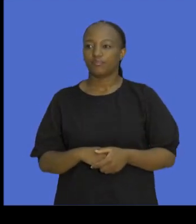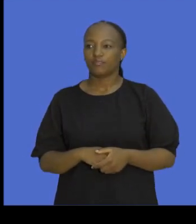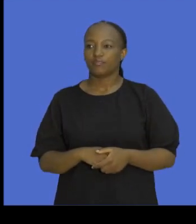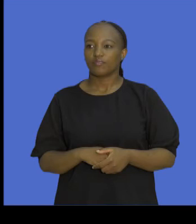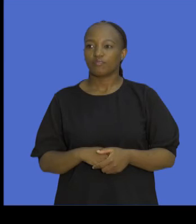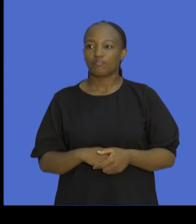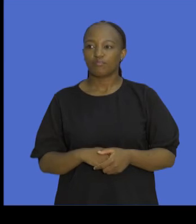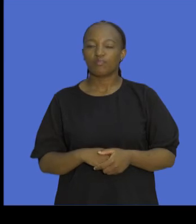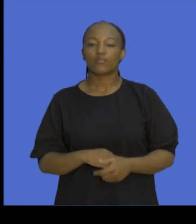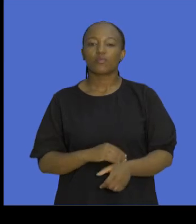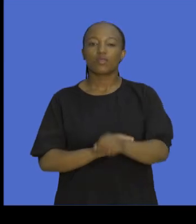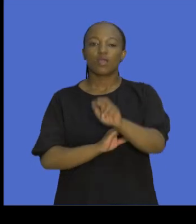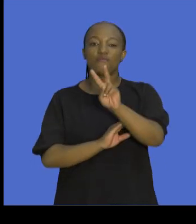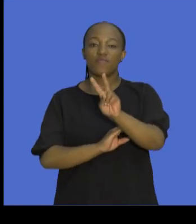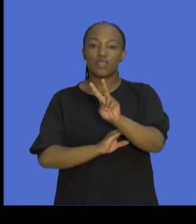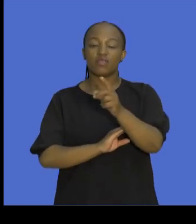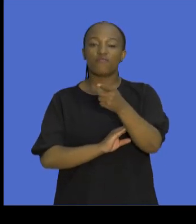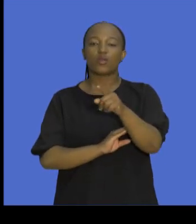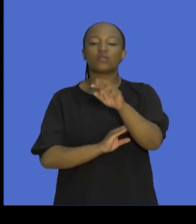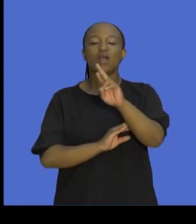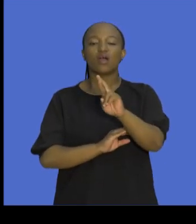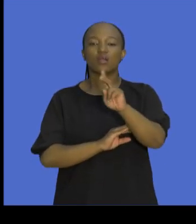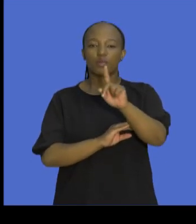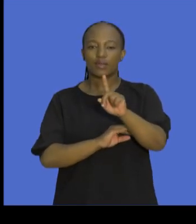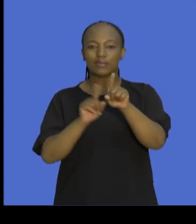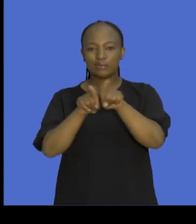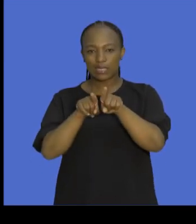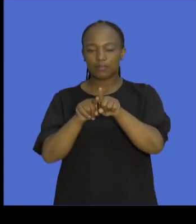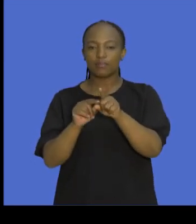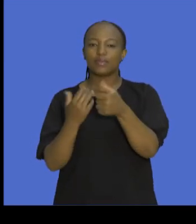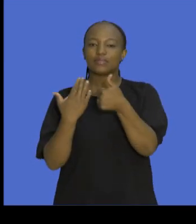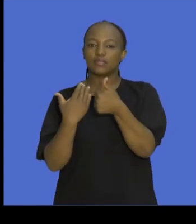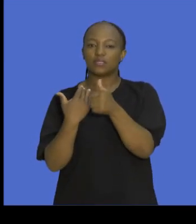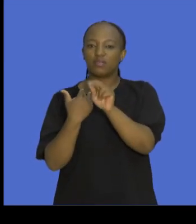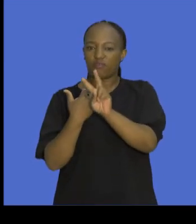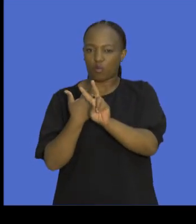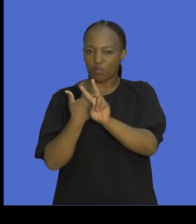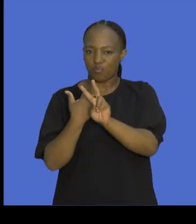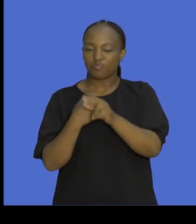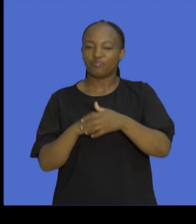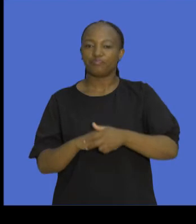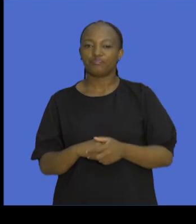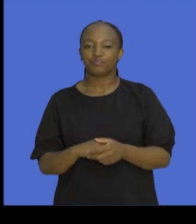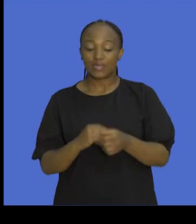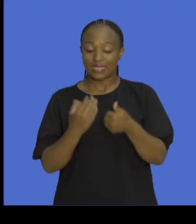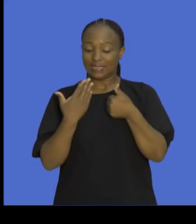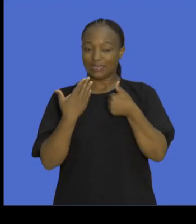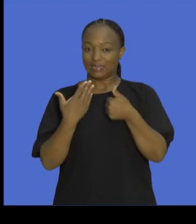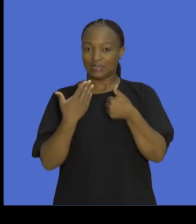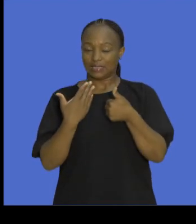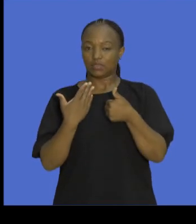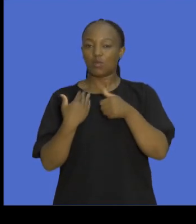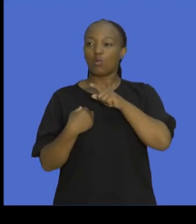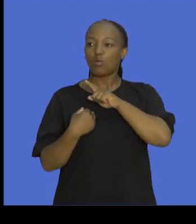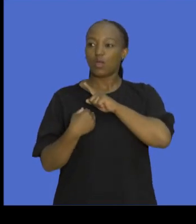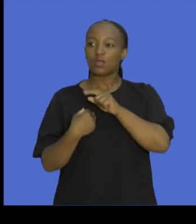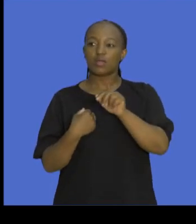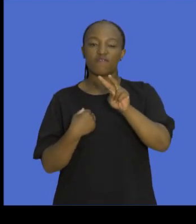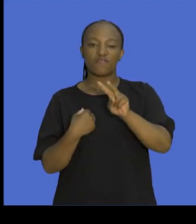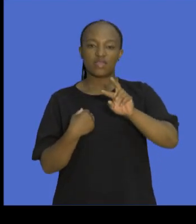V across R1, okay, is also equals to 6 volts, okay? V across